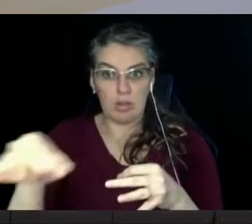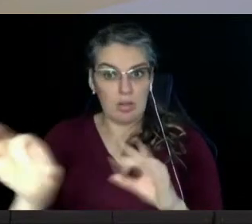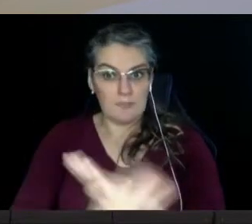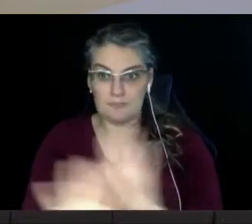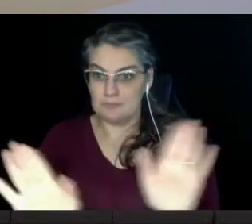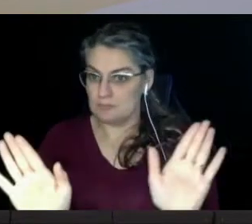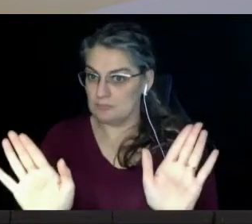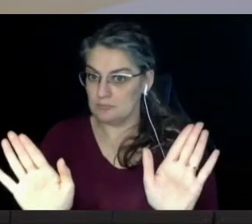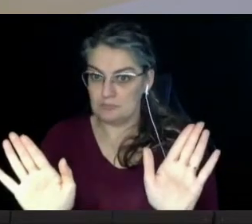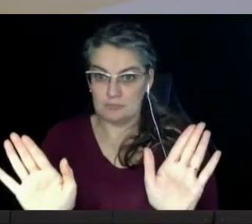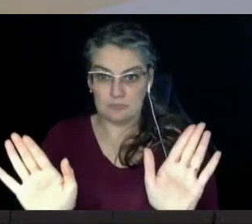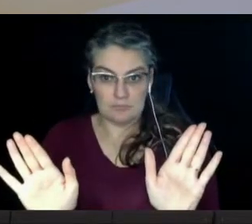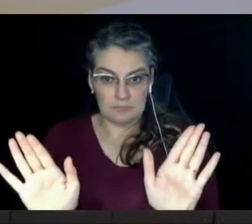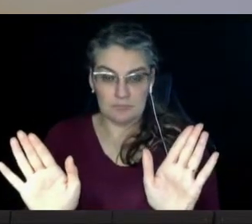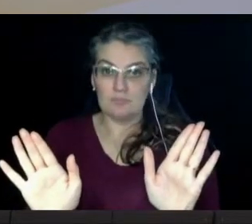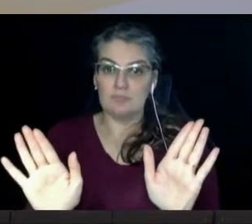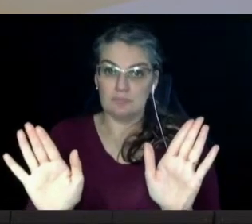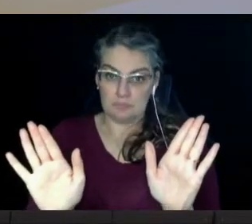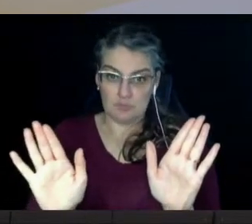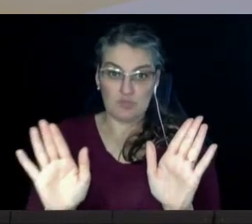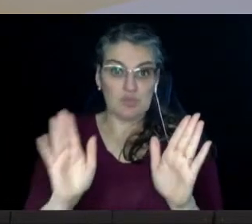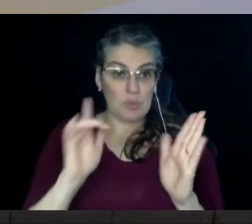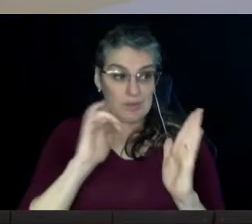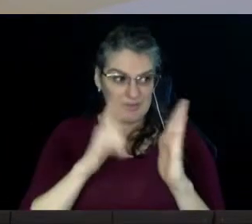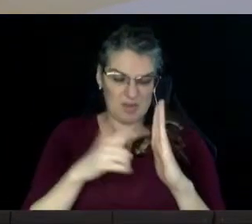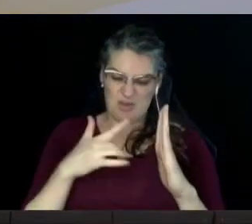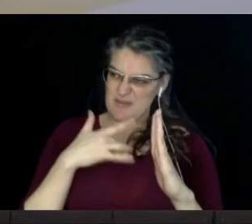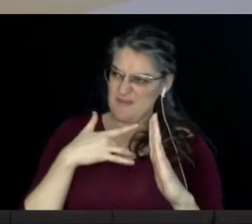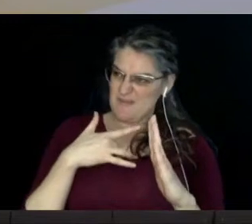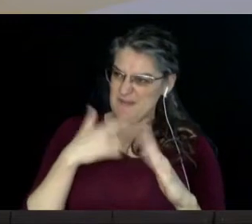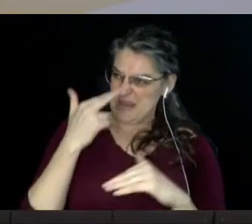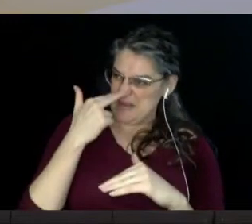if people have symptoms, it's important to go get tested.